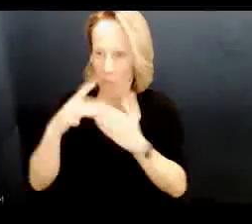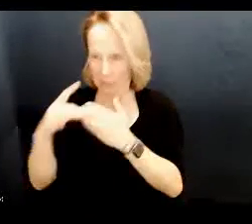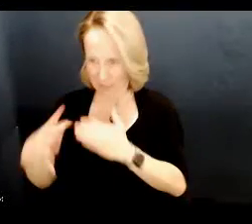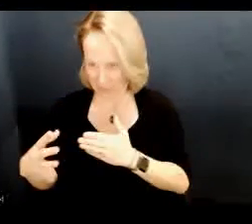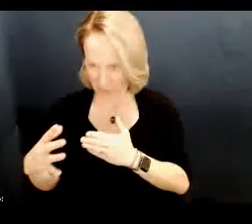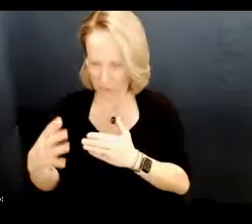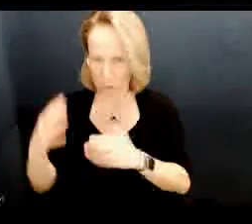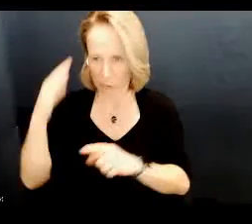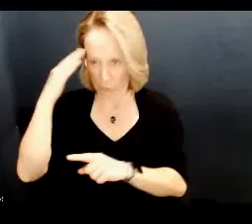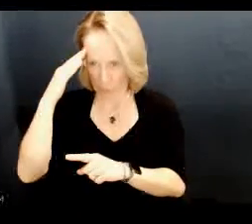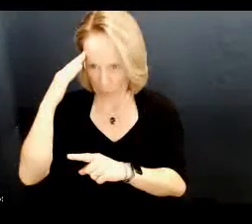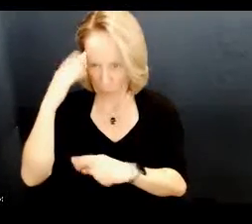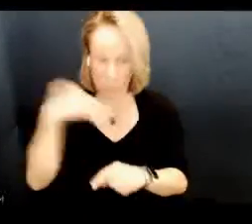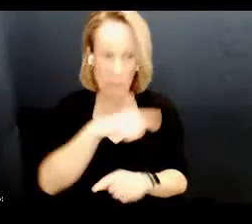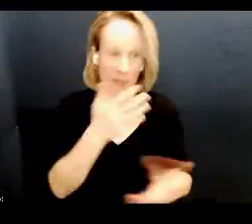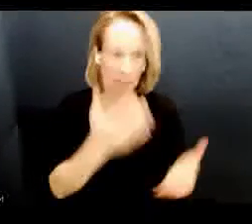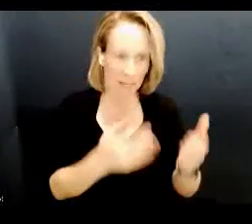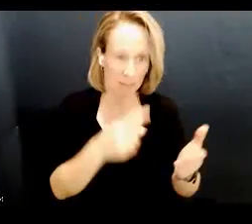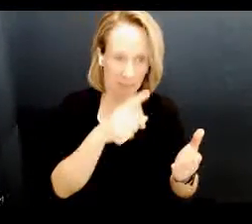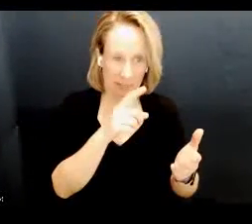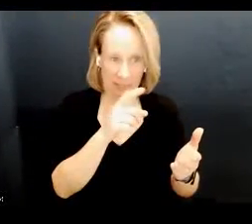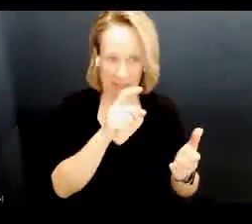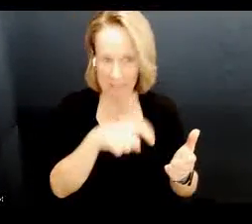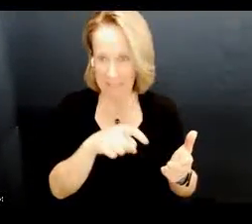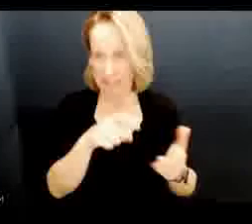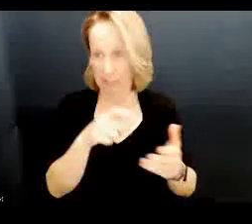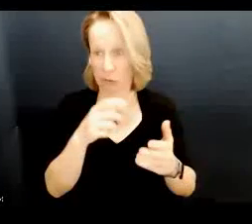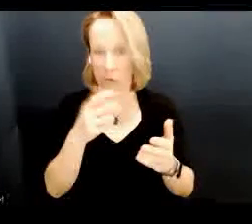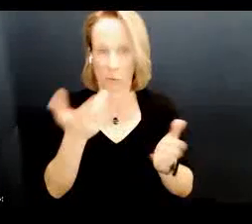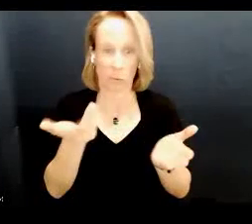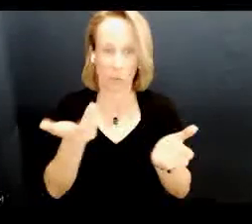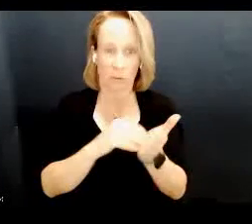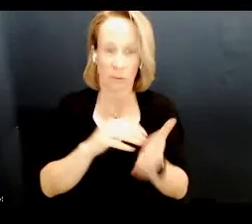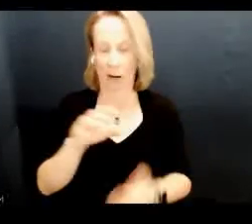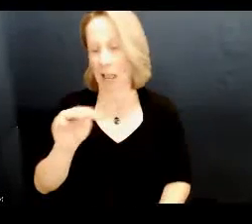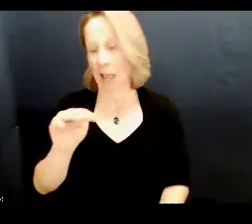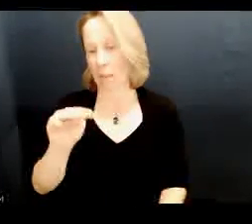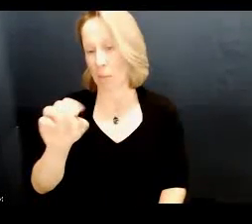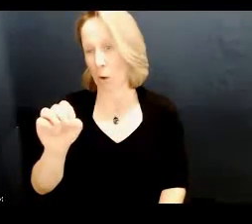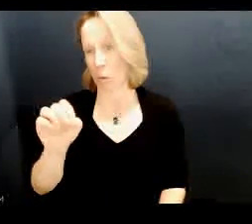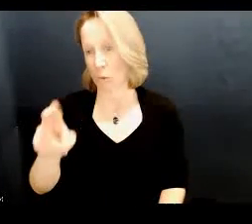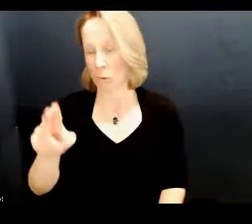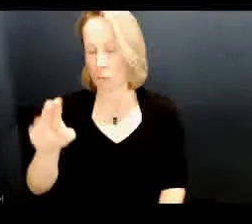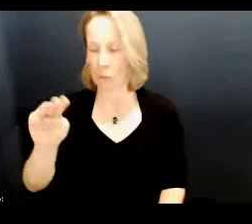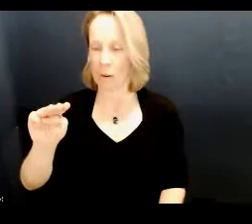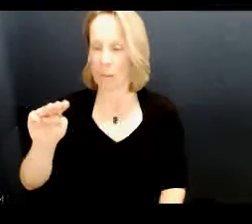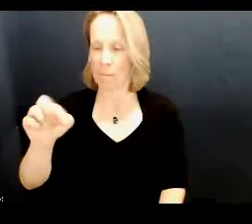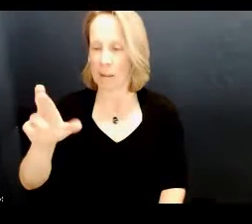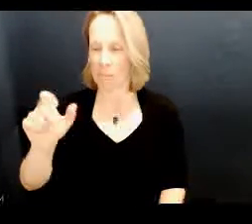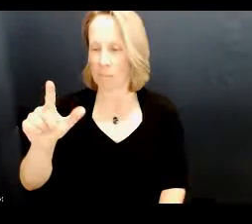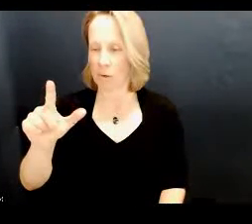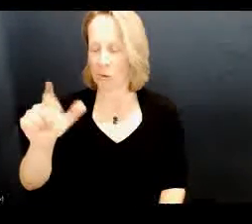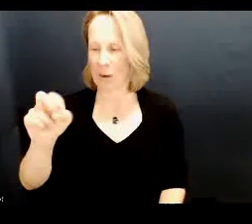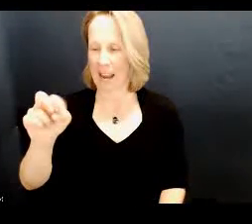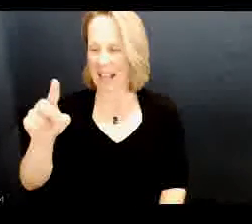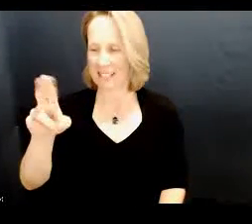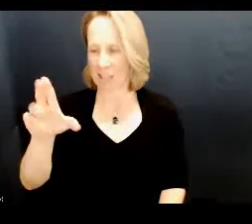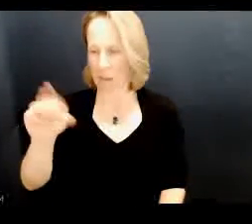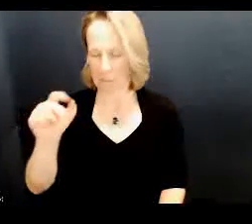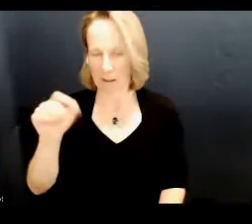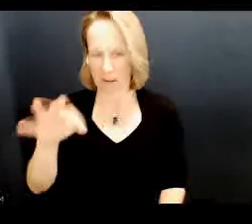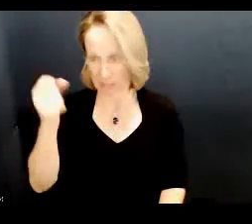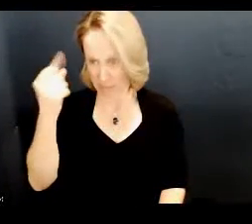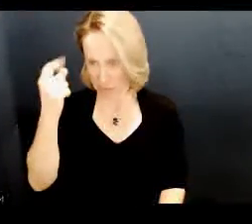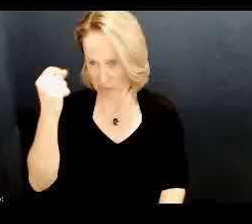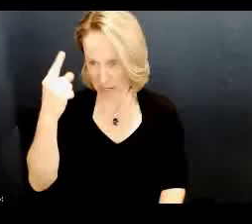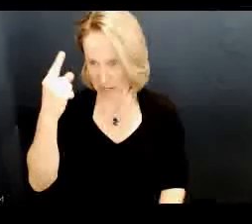to renew our memorandums of understanding, our MOUs, update them, create new ones, depending on what's